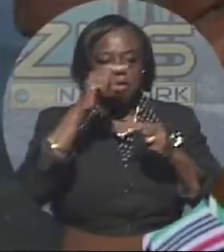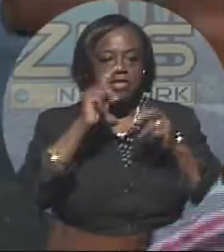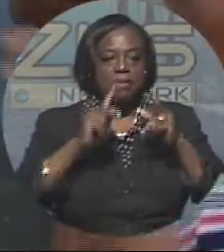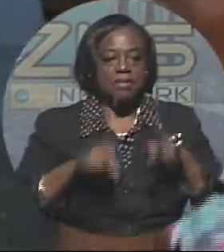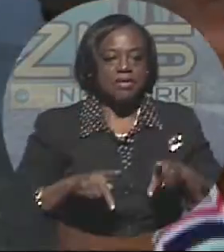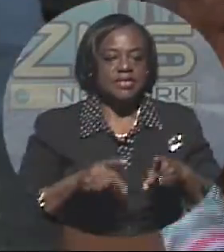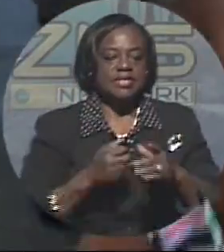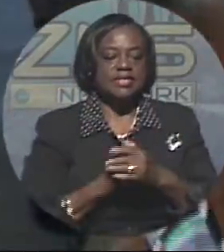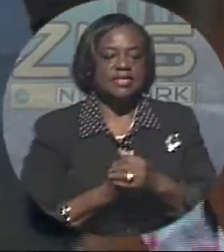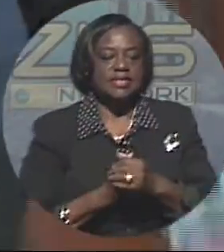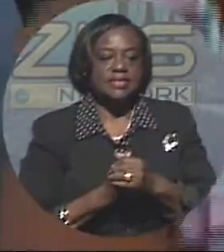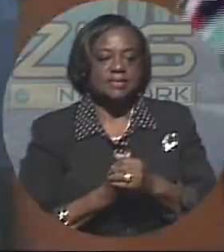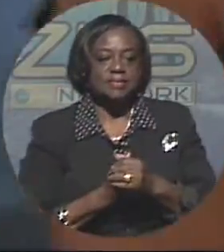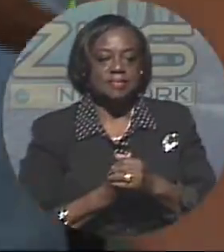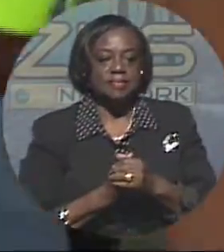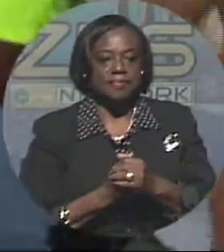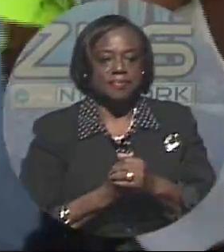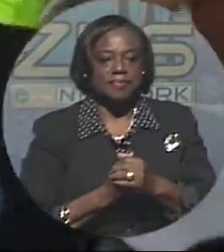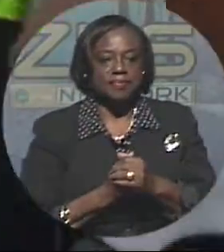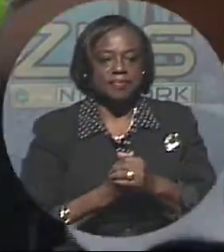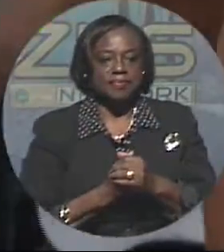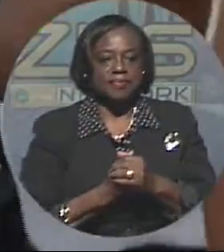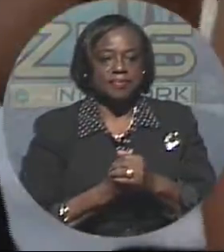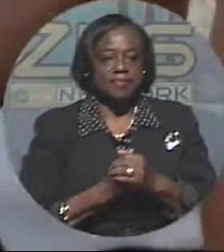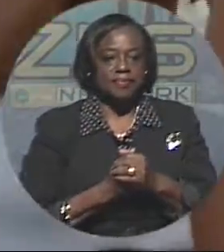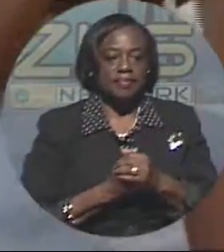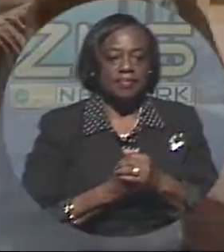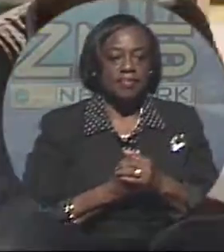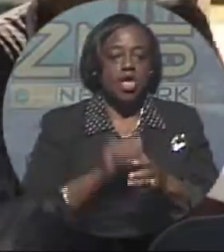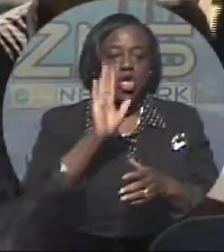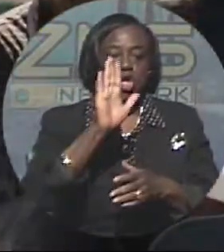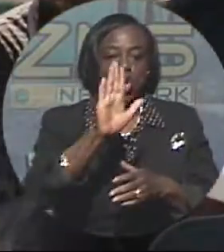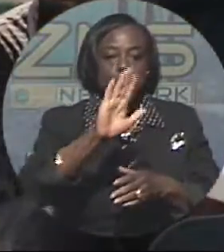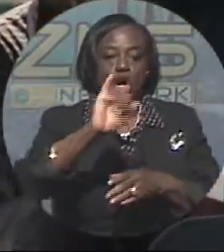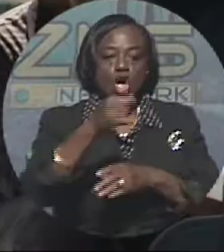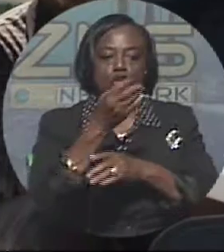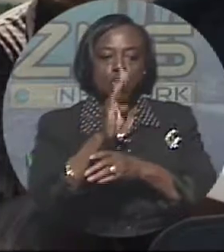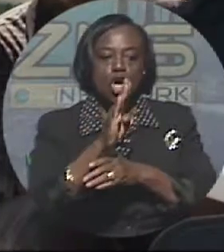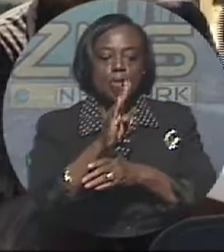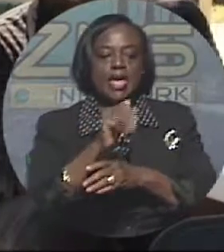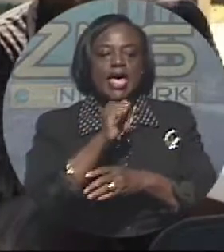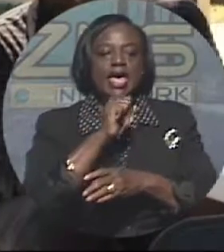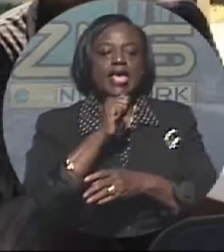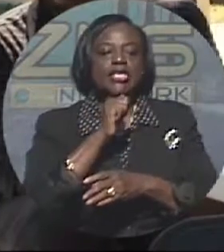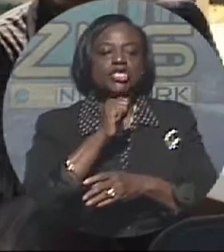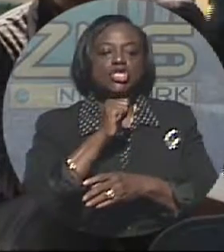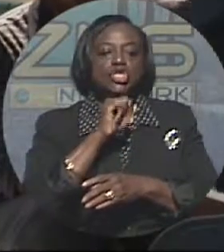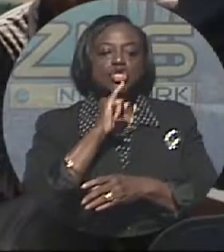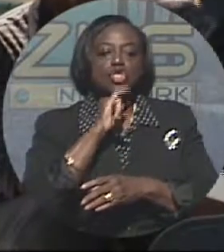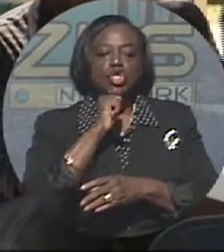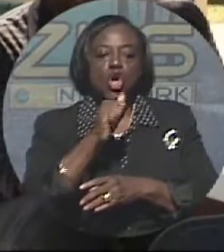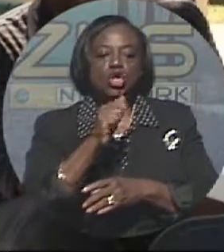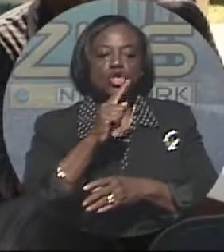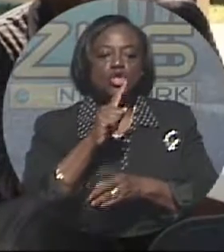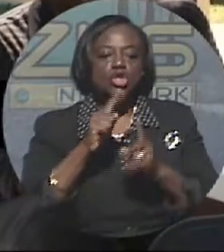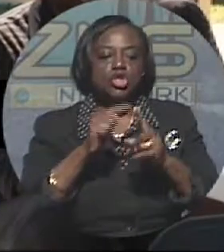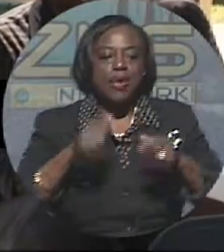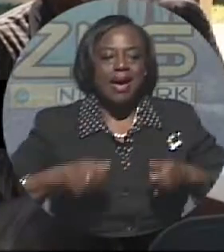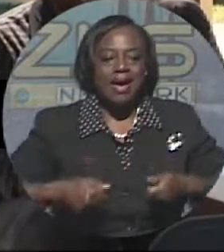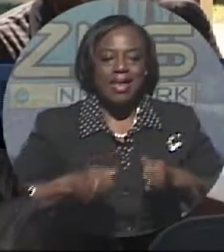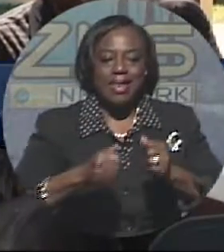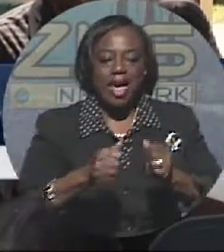Marshall Cooper Park yesterday. Your job is not to allow children in particular to live